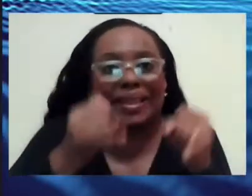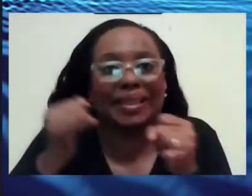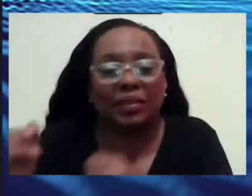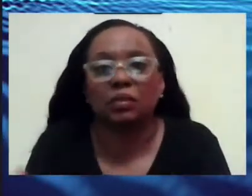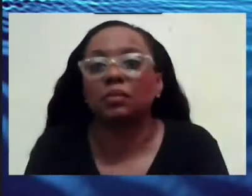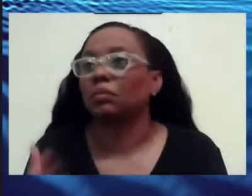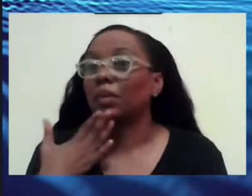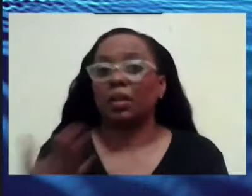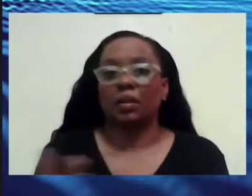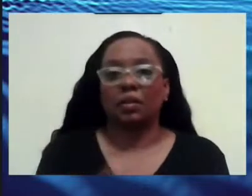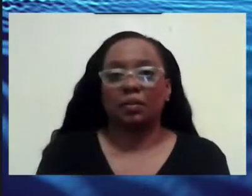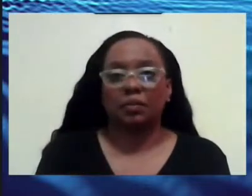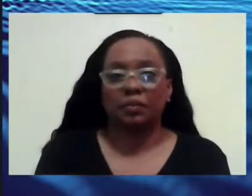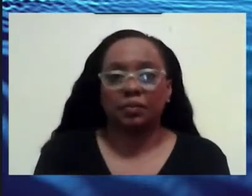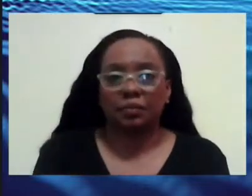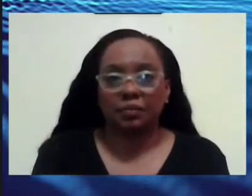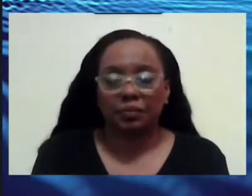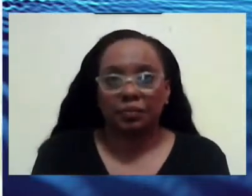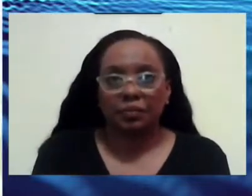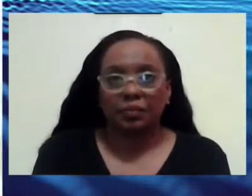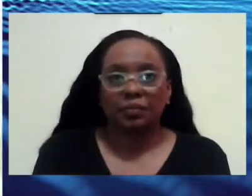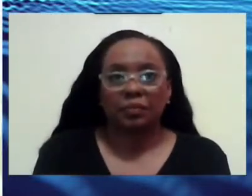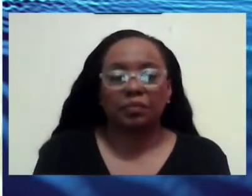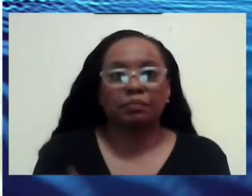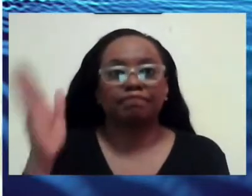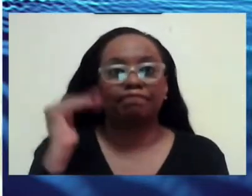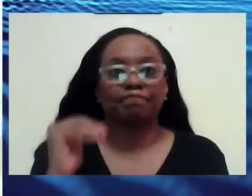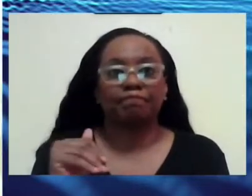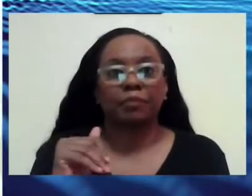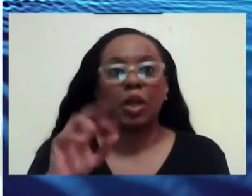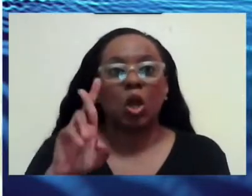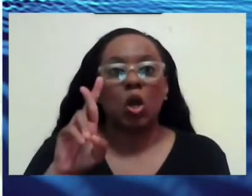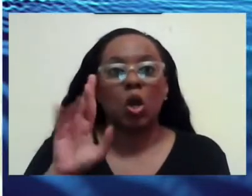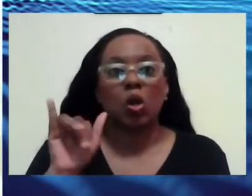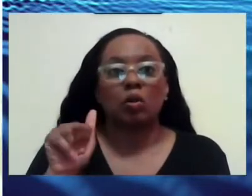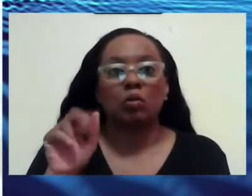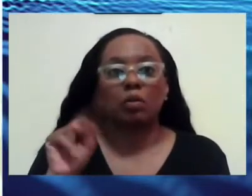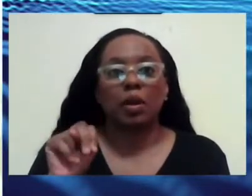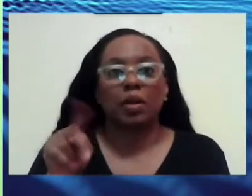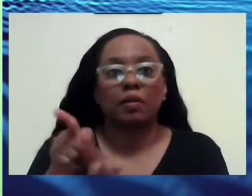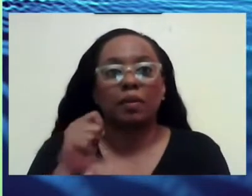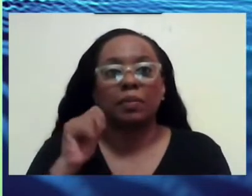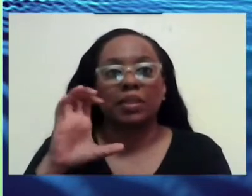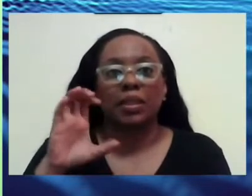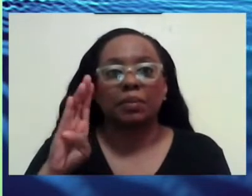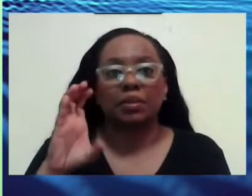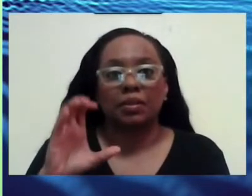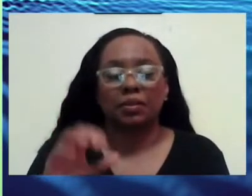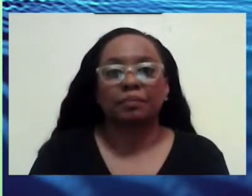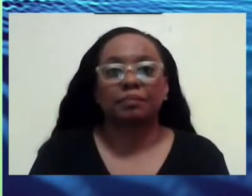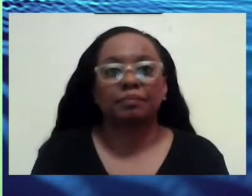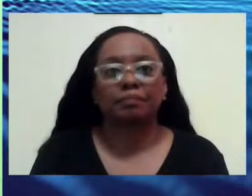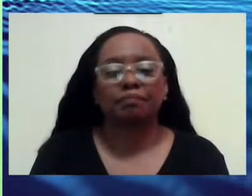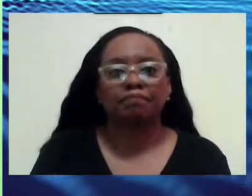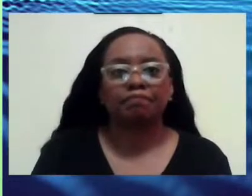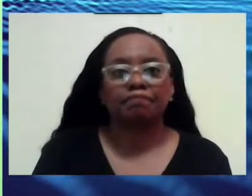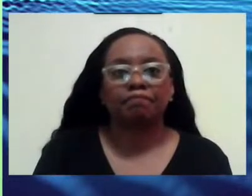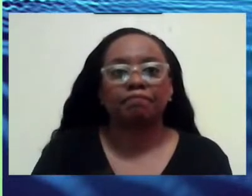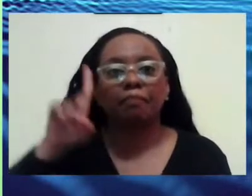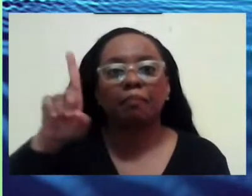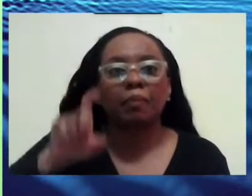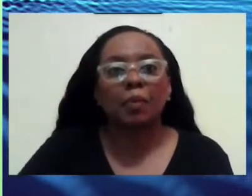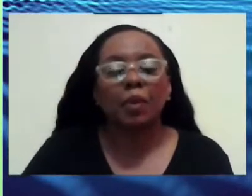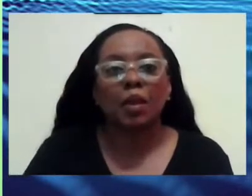Thank you. And Ryan, I think you had a question? A question from Ms. Riley. I heard the Prime Minister, Dr.